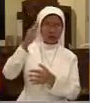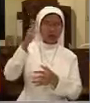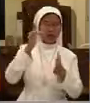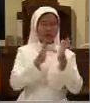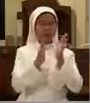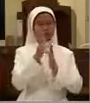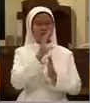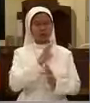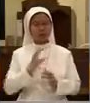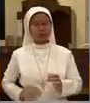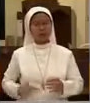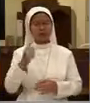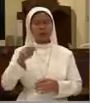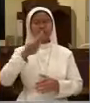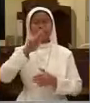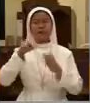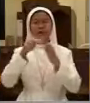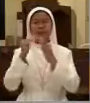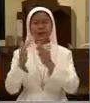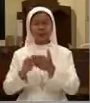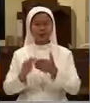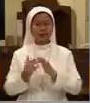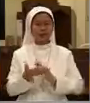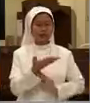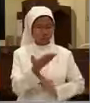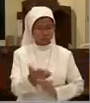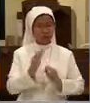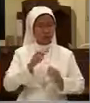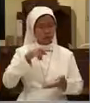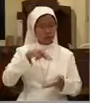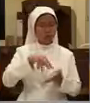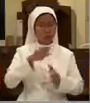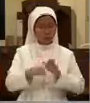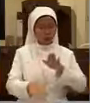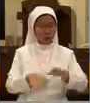the Nazarene, walk."